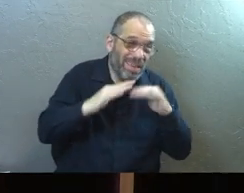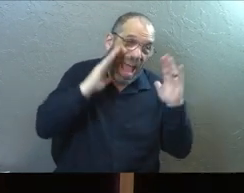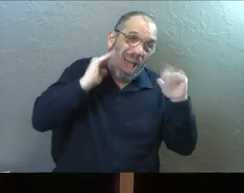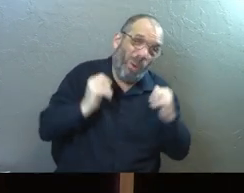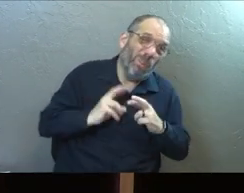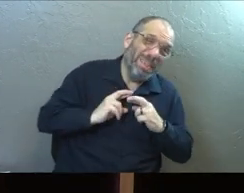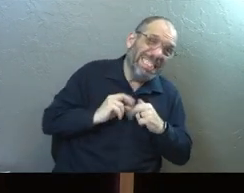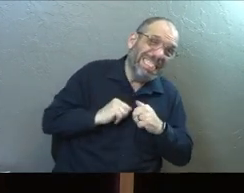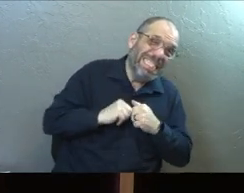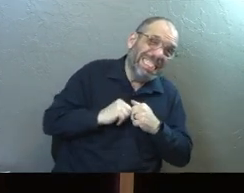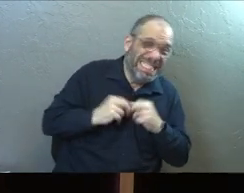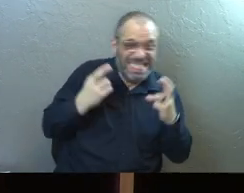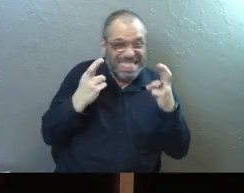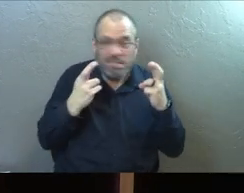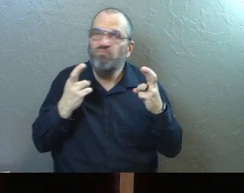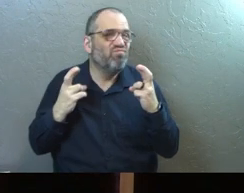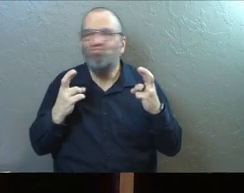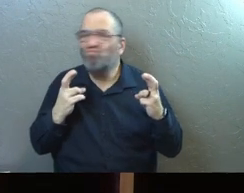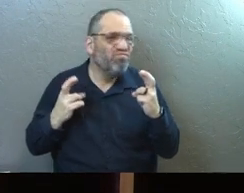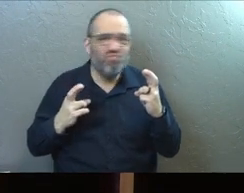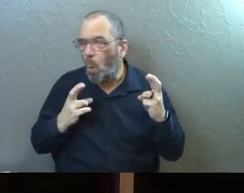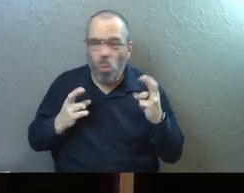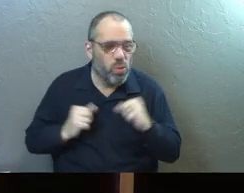someday. Mm-mm.